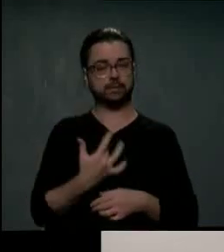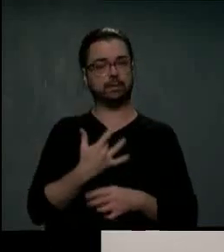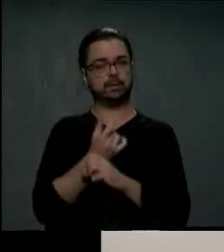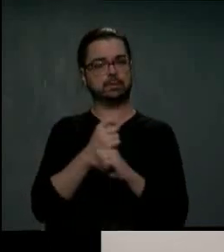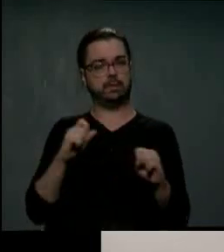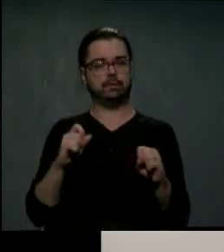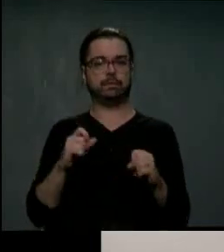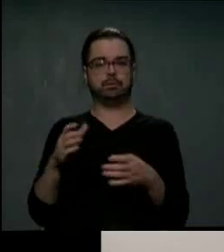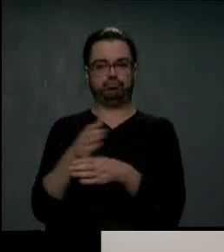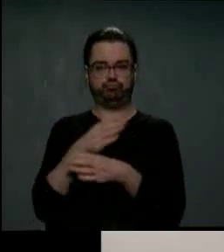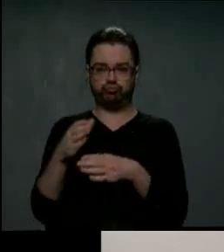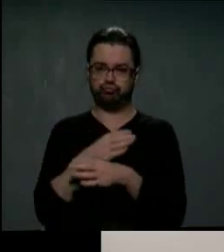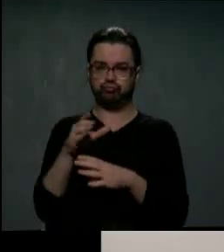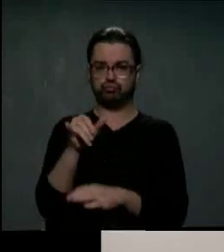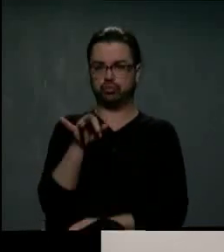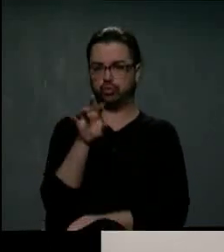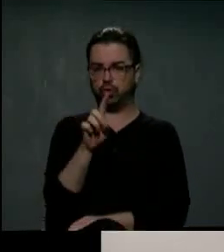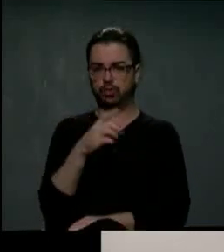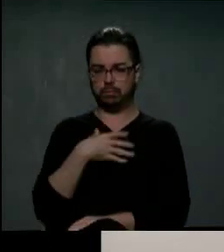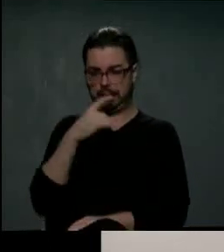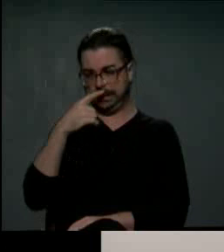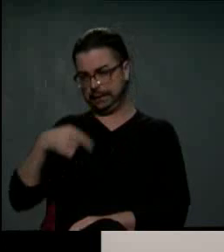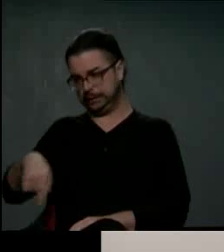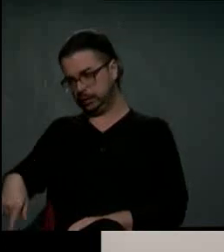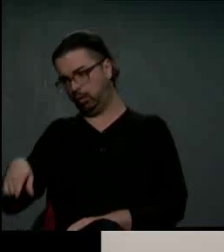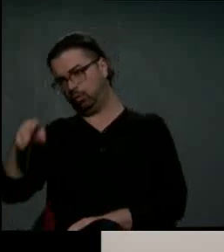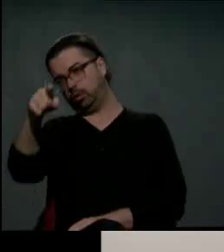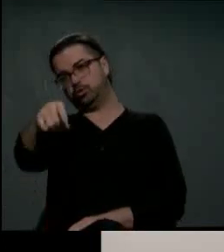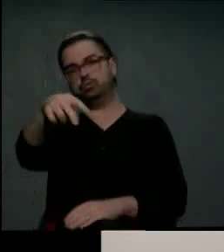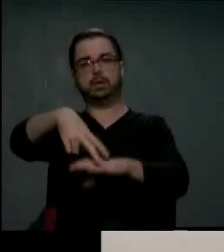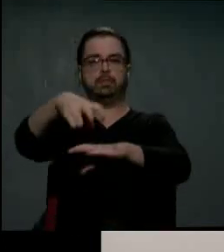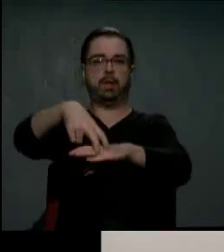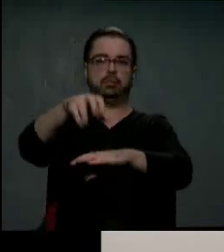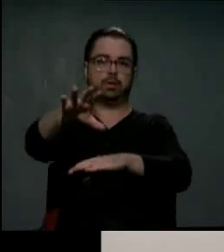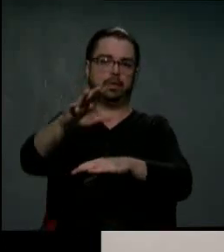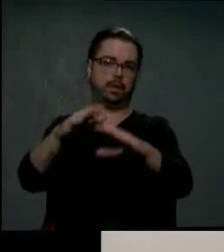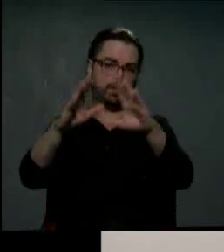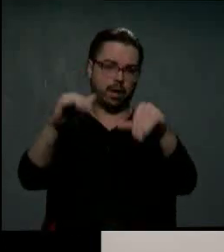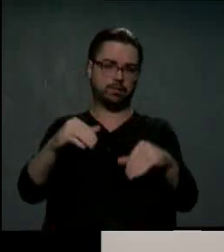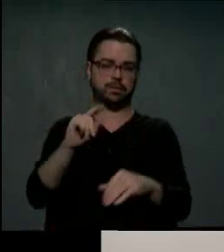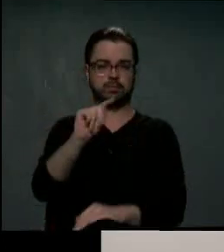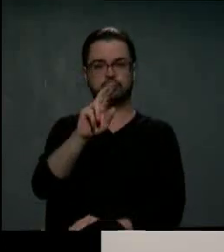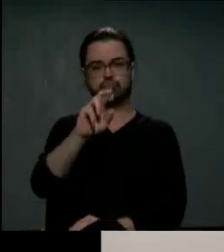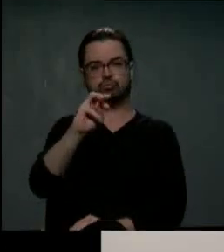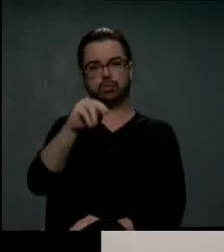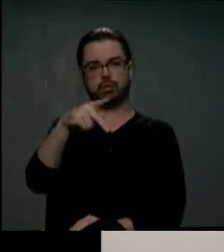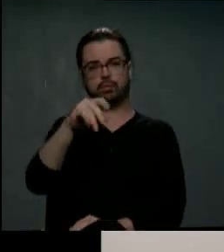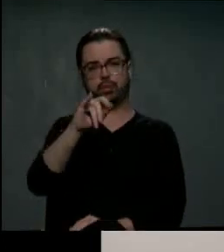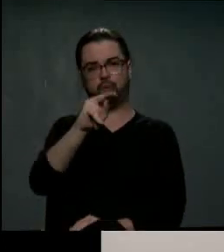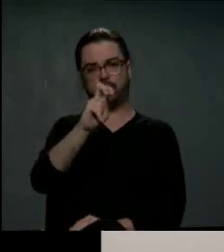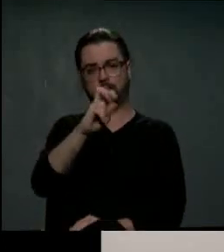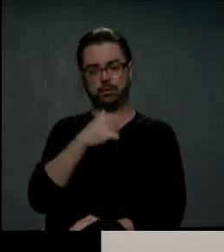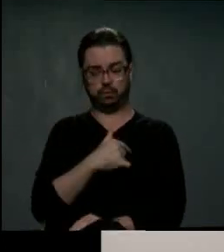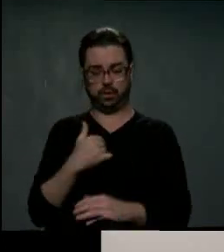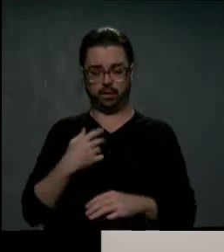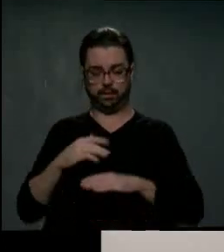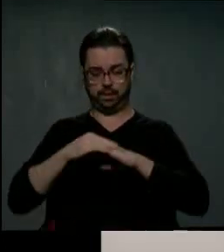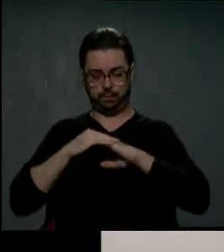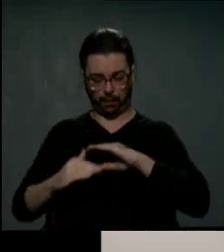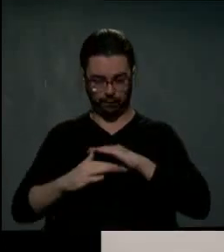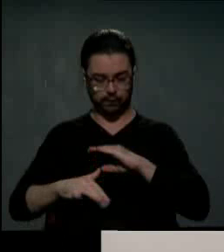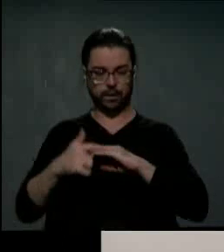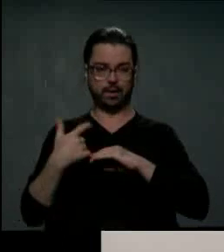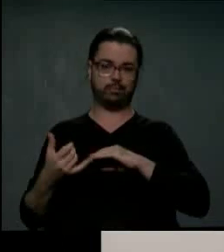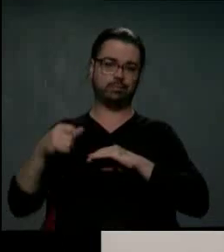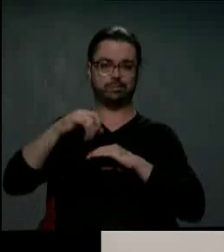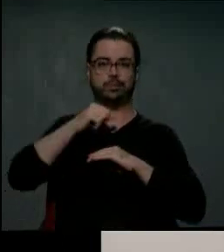share yards. My kids go across the street and bounce on the trampoline. We've got a little paved area where I put a big old load of dirt, and the